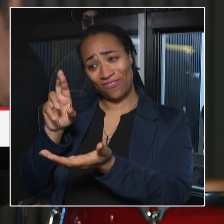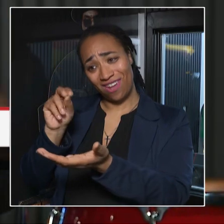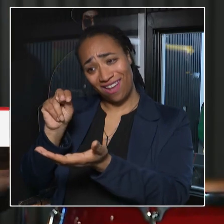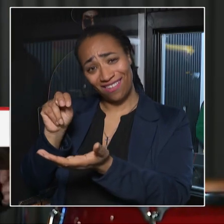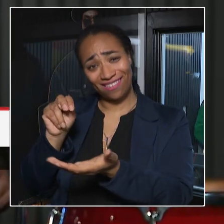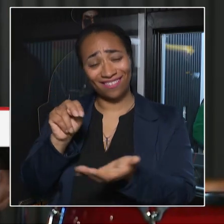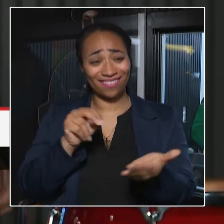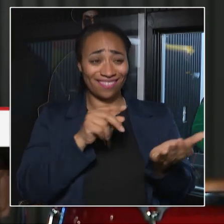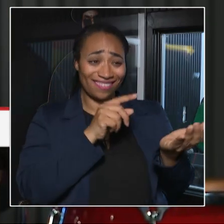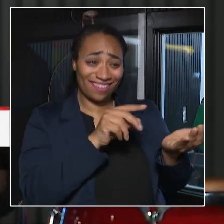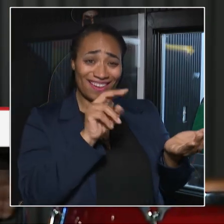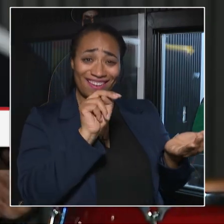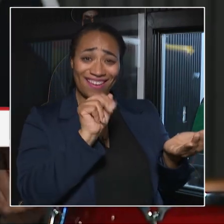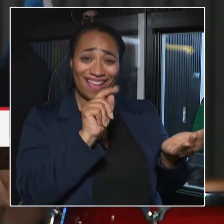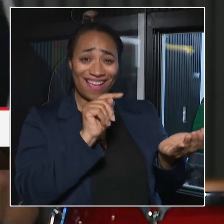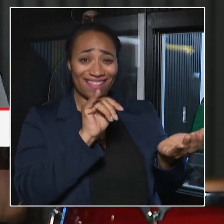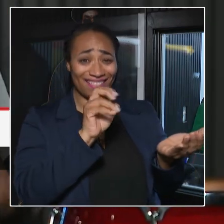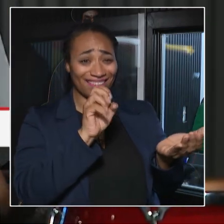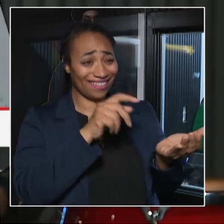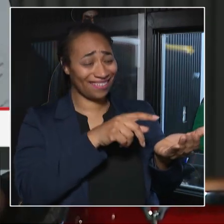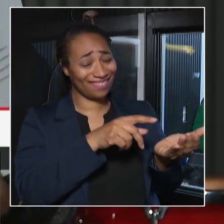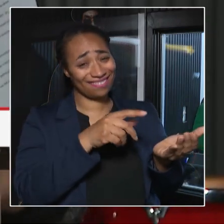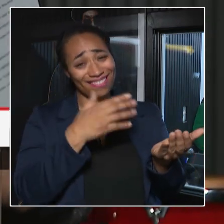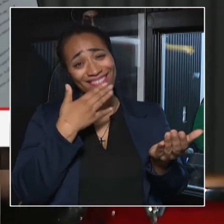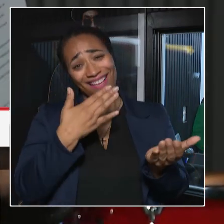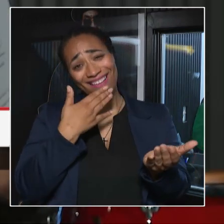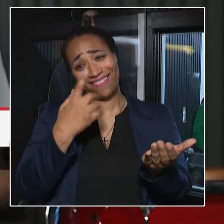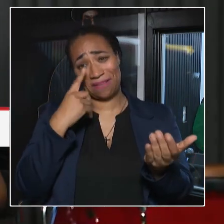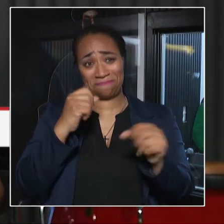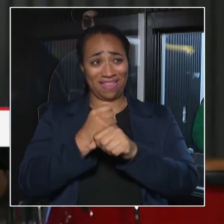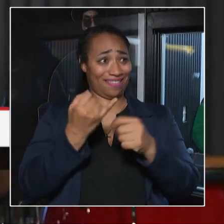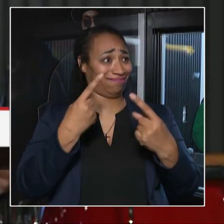to all of us, let's get to work. Thank you, everybody.